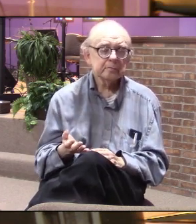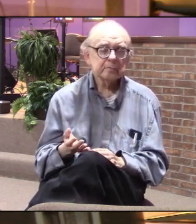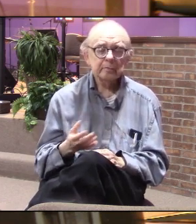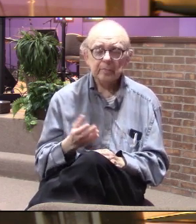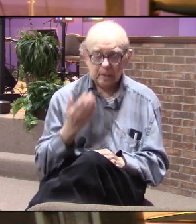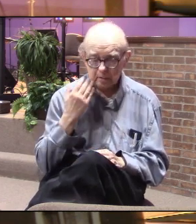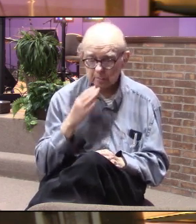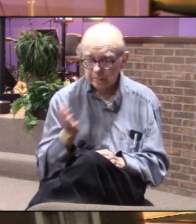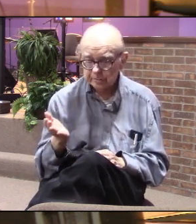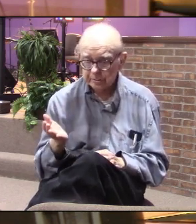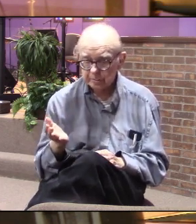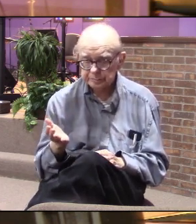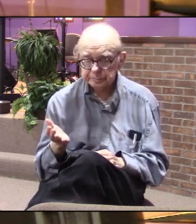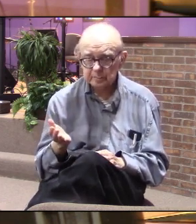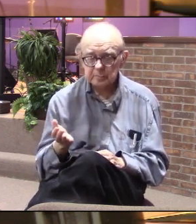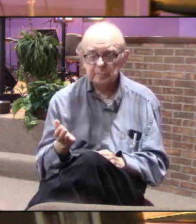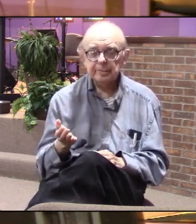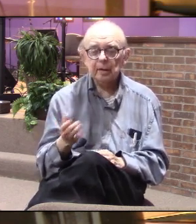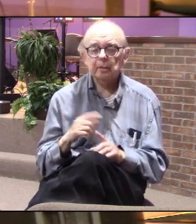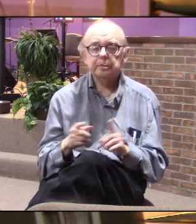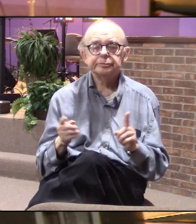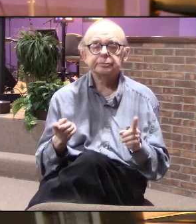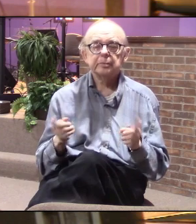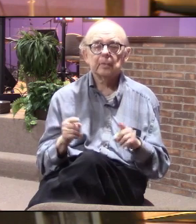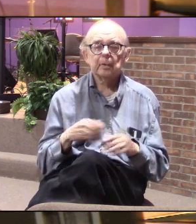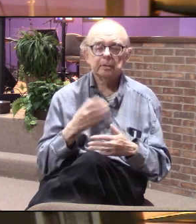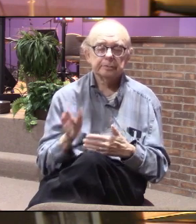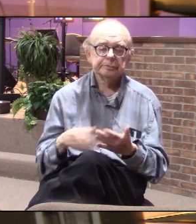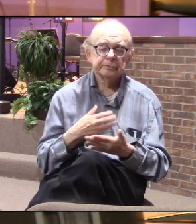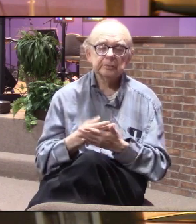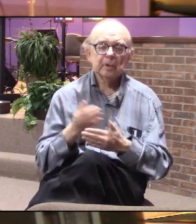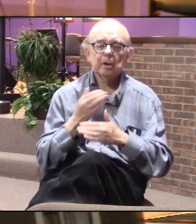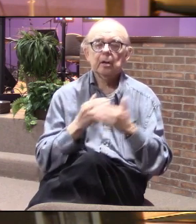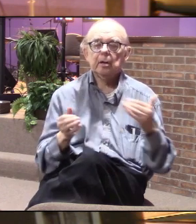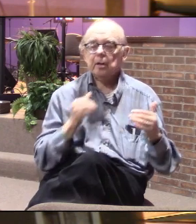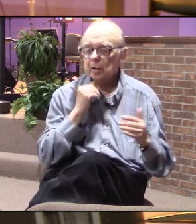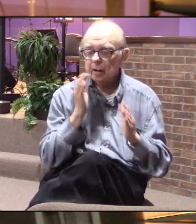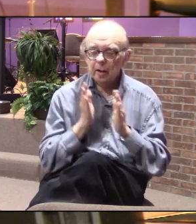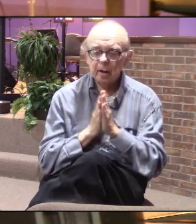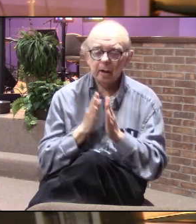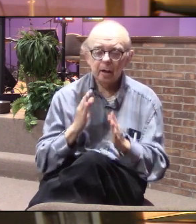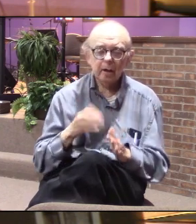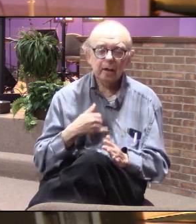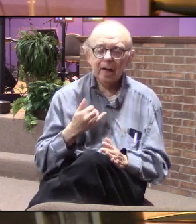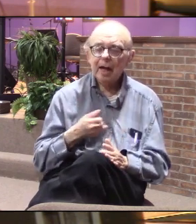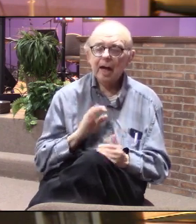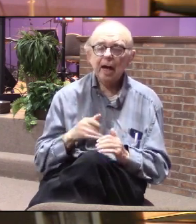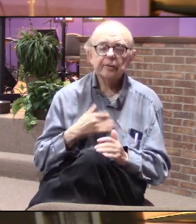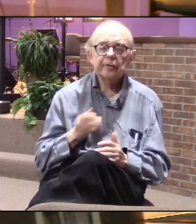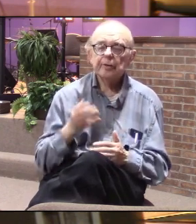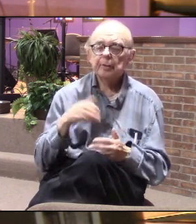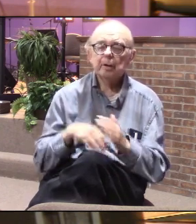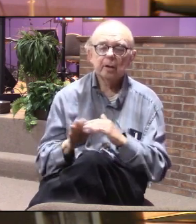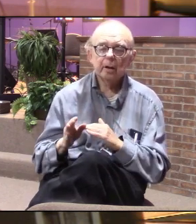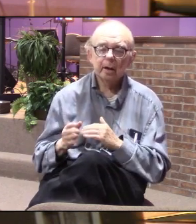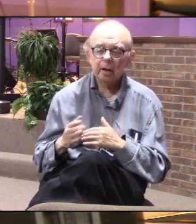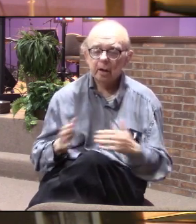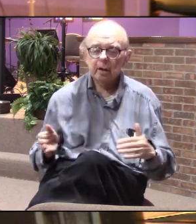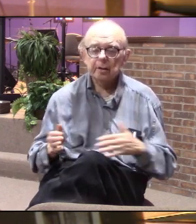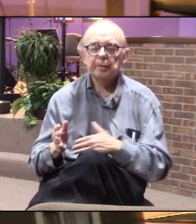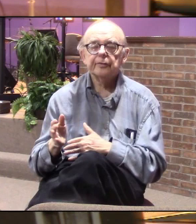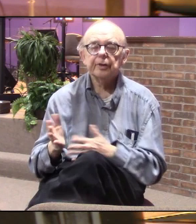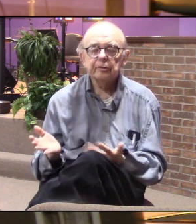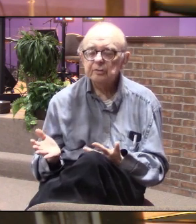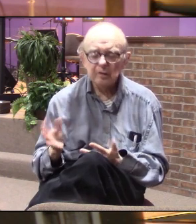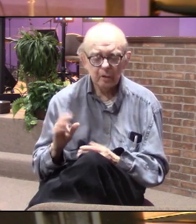And I don't know about y'all, but when we get to heaven, we're not going to ask Jonah, how did it feel being in the whale or in the belly of the